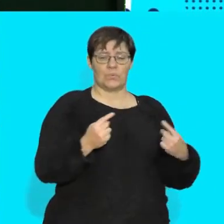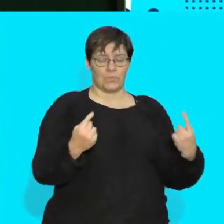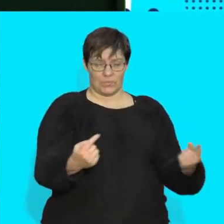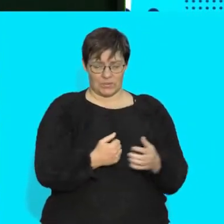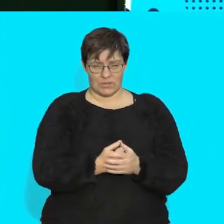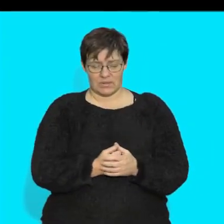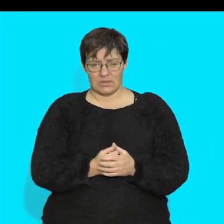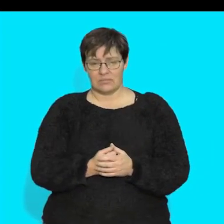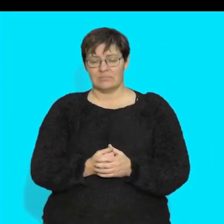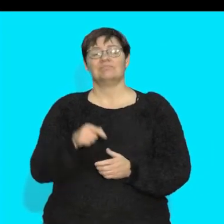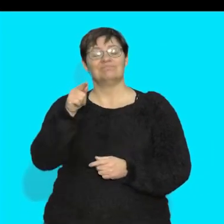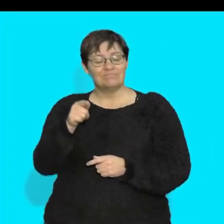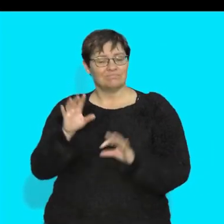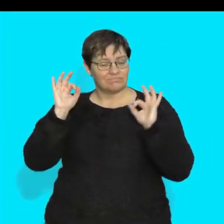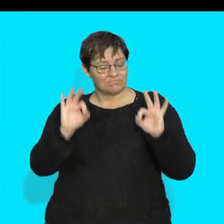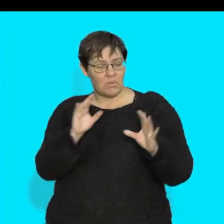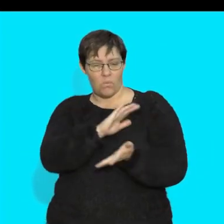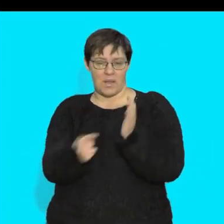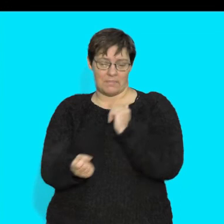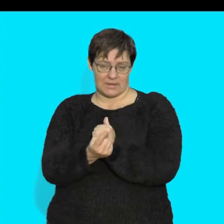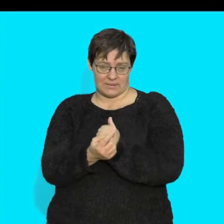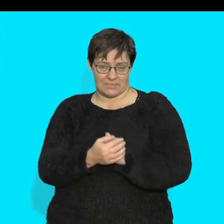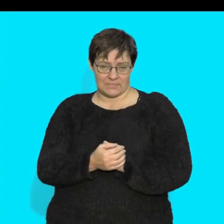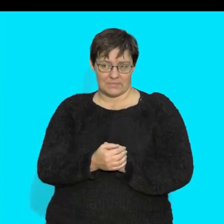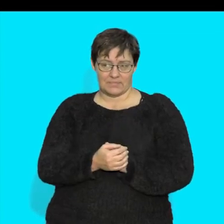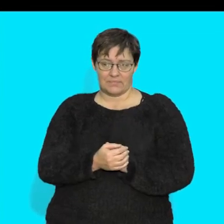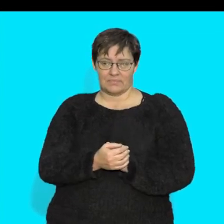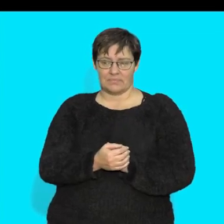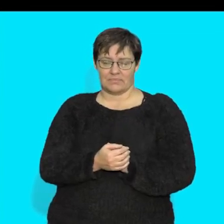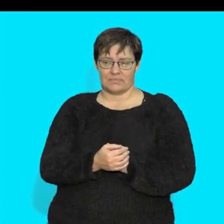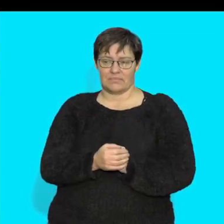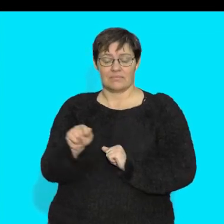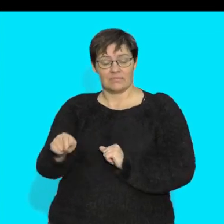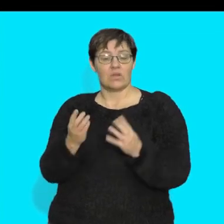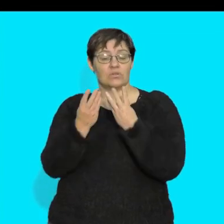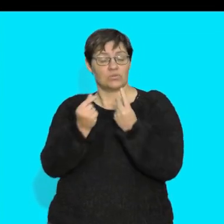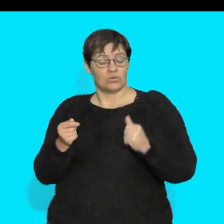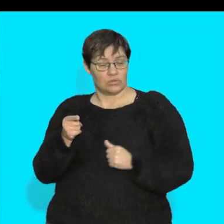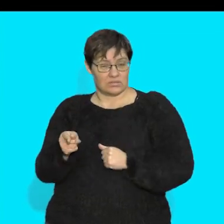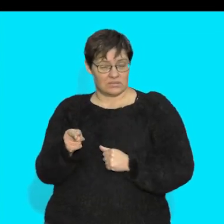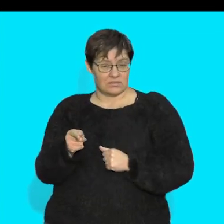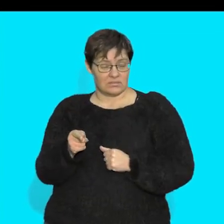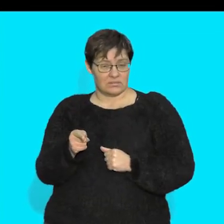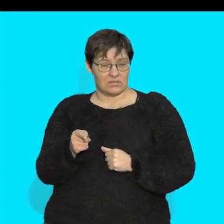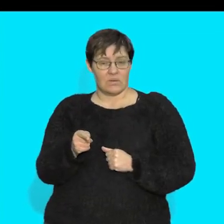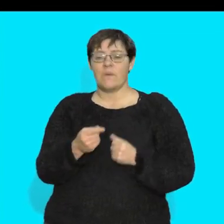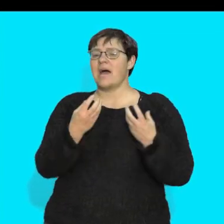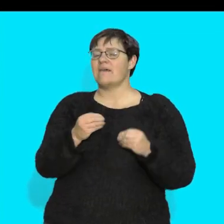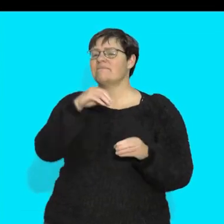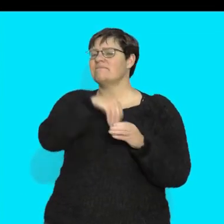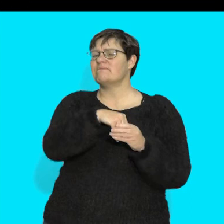that's exactly what happens here. So into this solution, into the cell, we get a